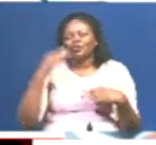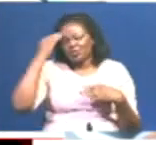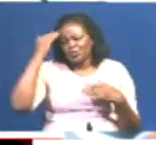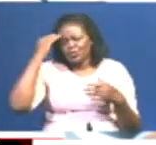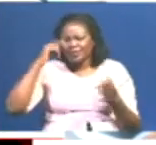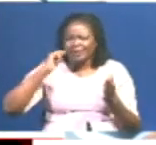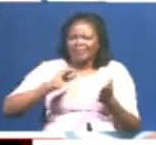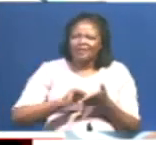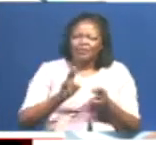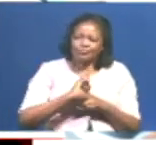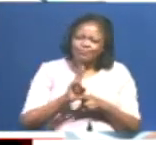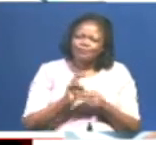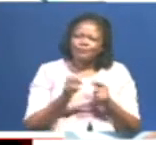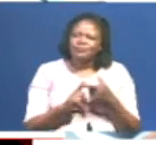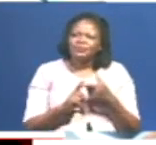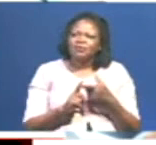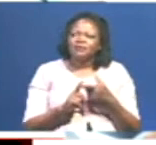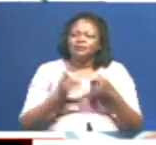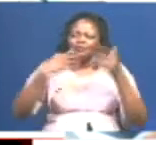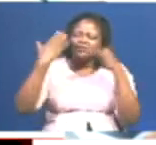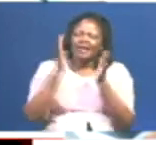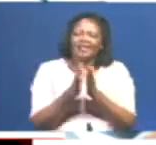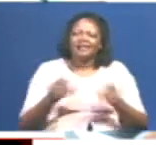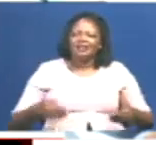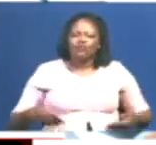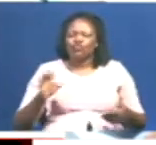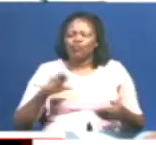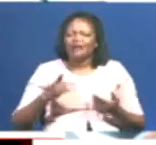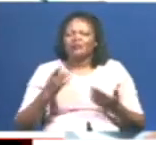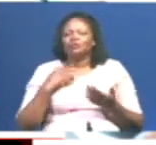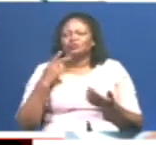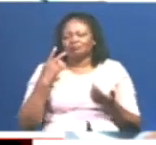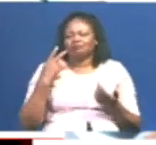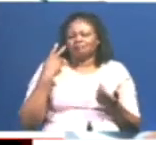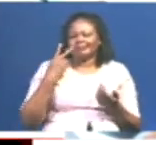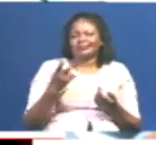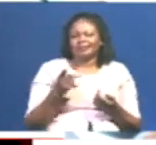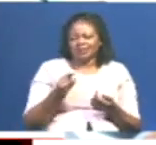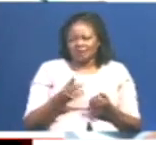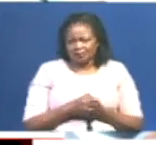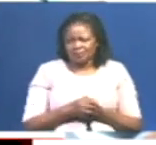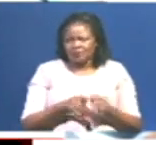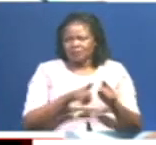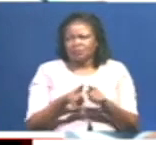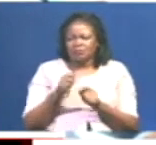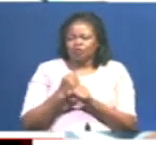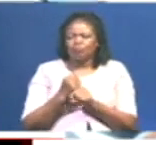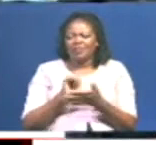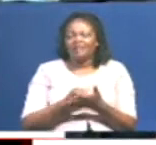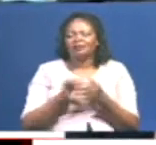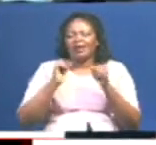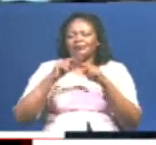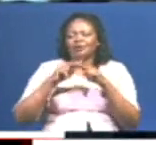machines you are using, the barista profession, and even the youth who are around. They want to barista as a career to look up to when they